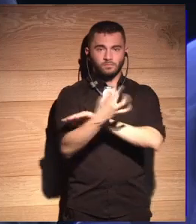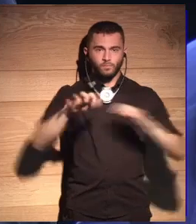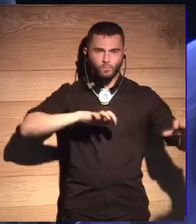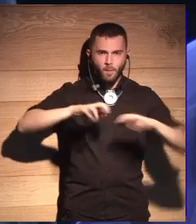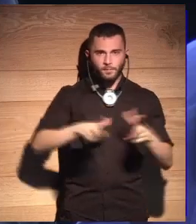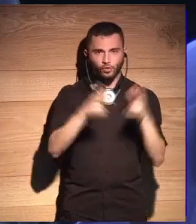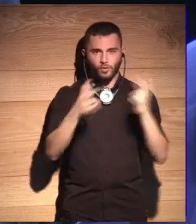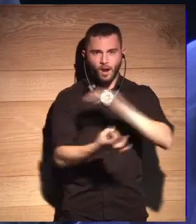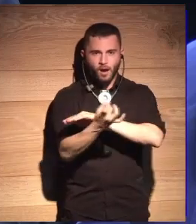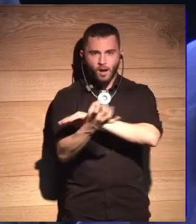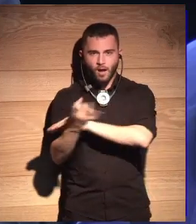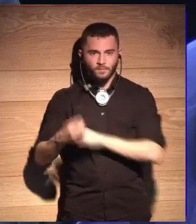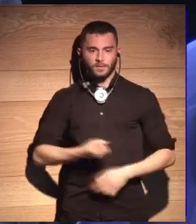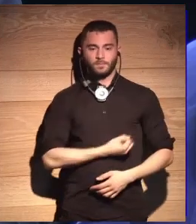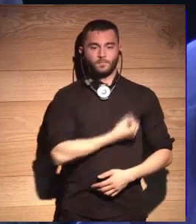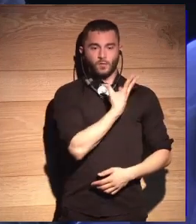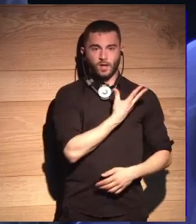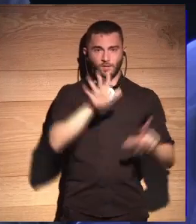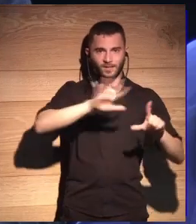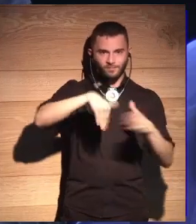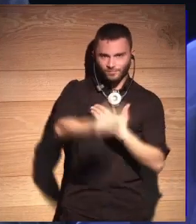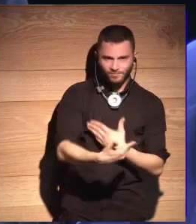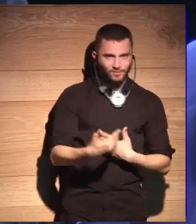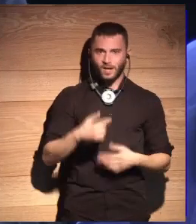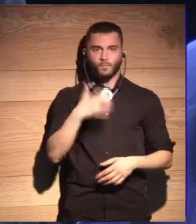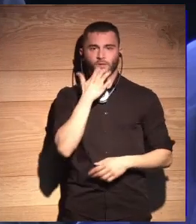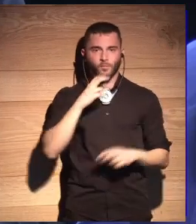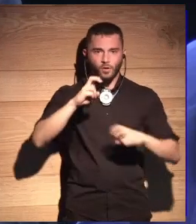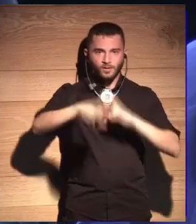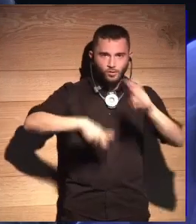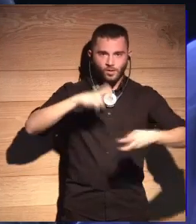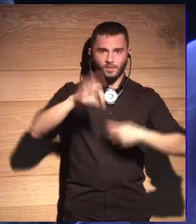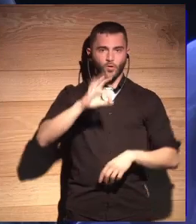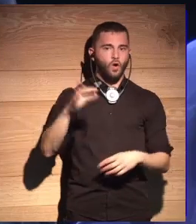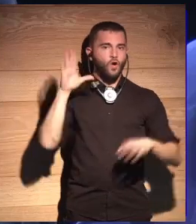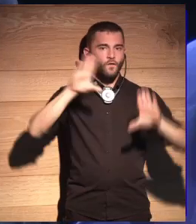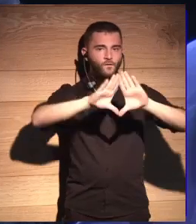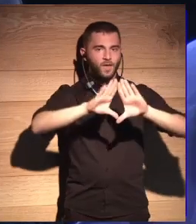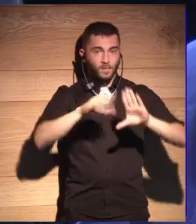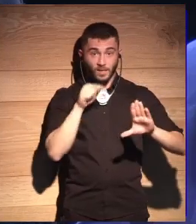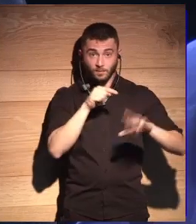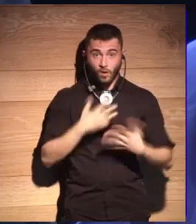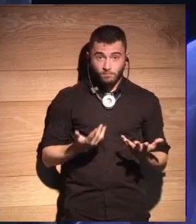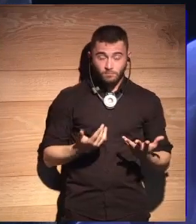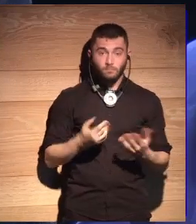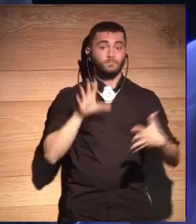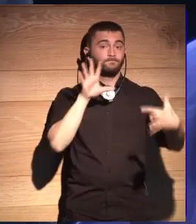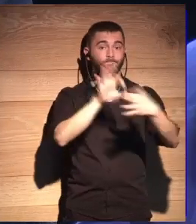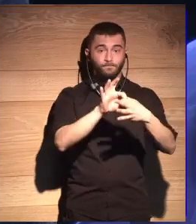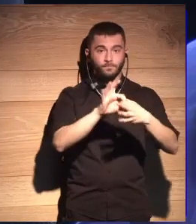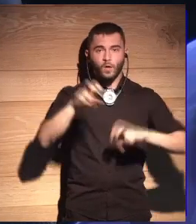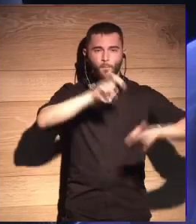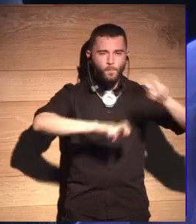below their feet, and also social movements that have a transnational character or vocation, like